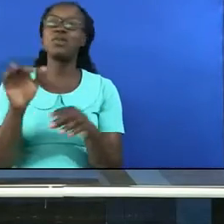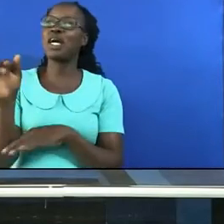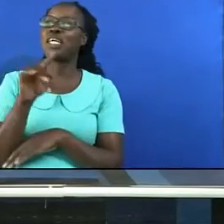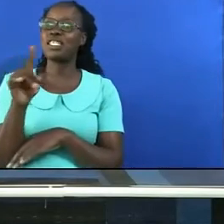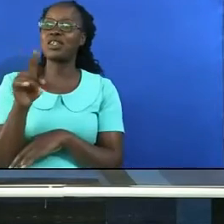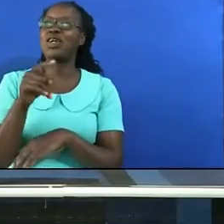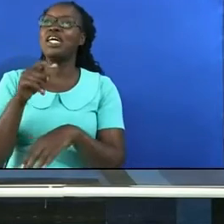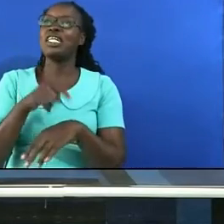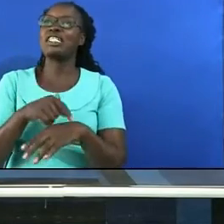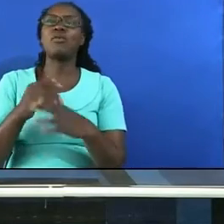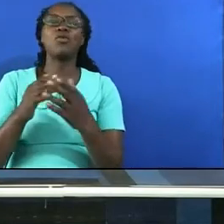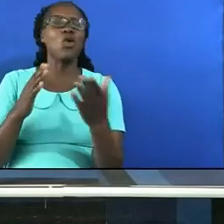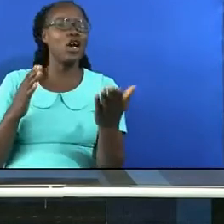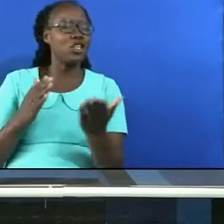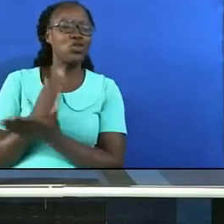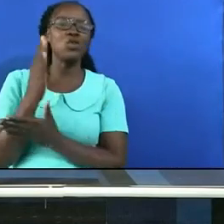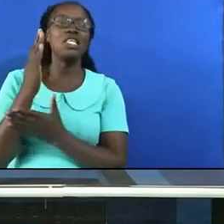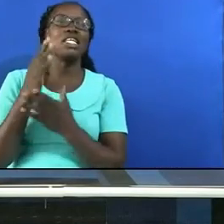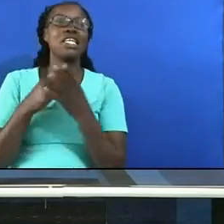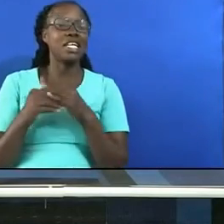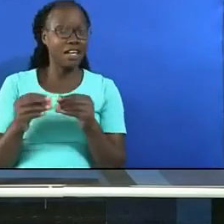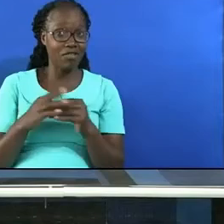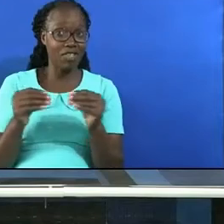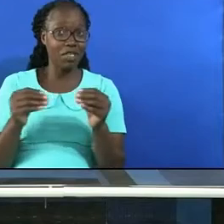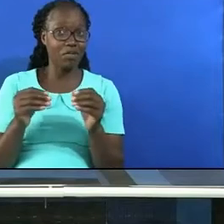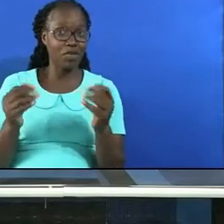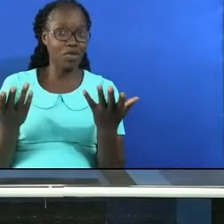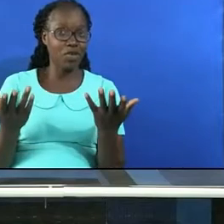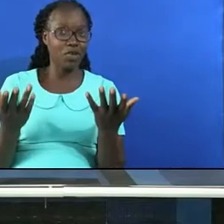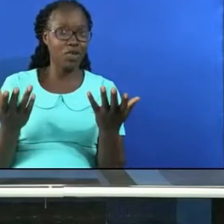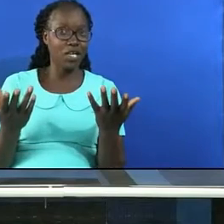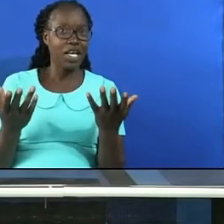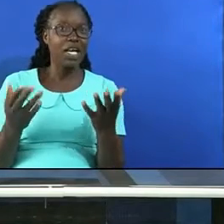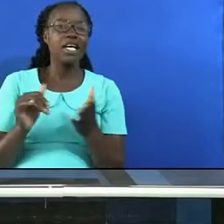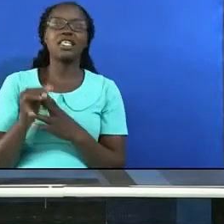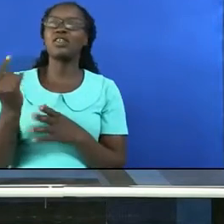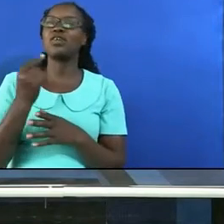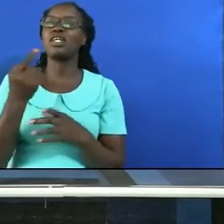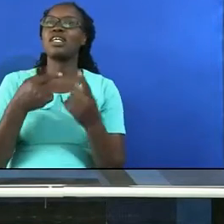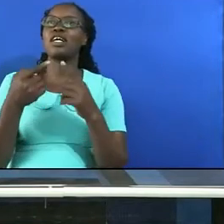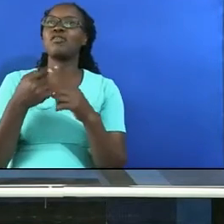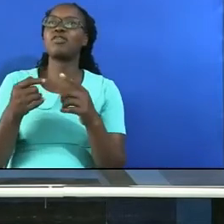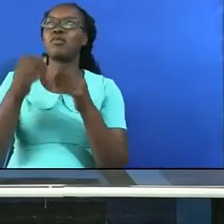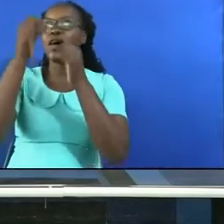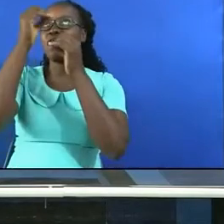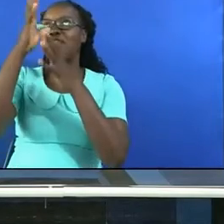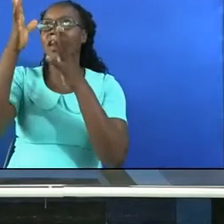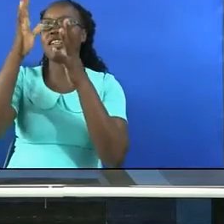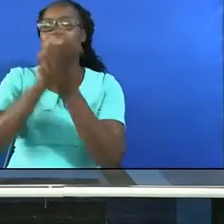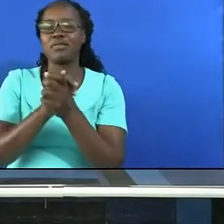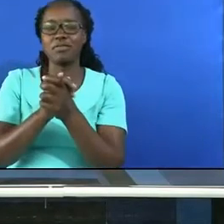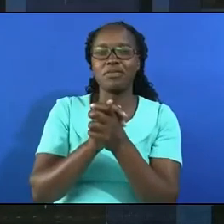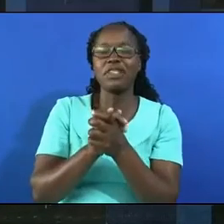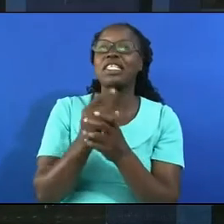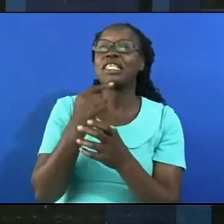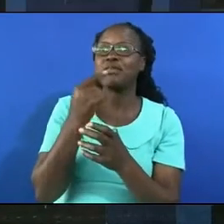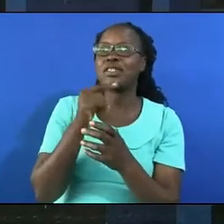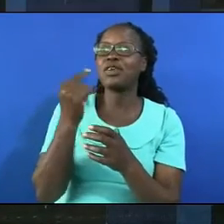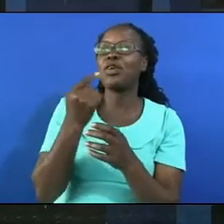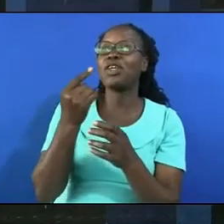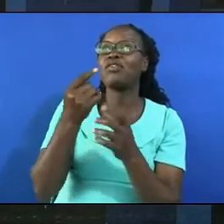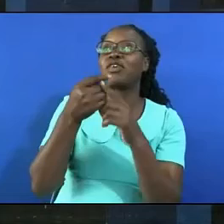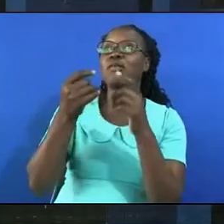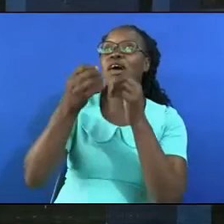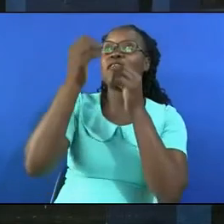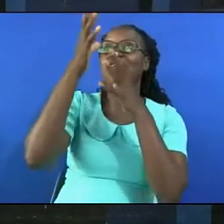asking where you are thoroughly comfortable. Are we together, friends? And that can only come from our Father. I'm saying that can only